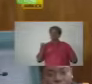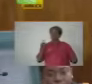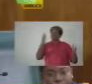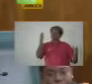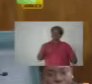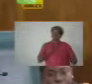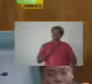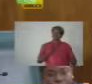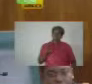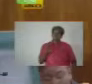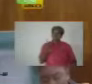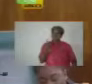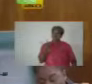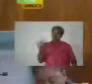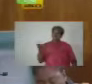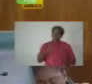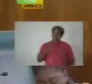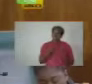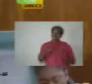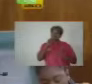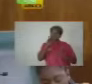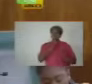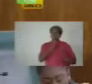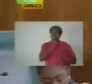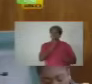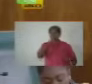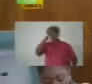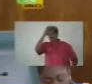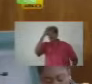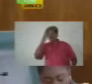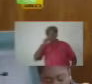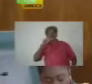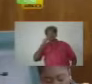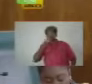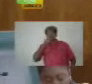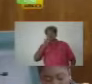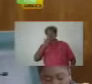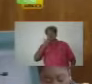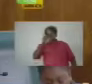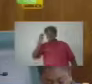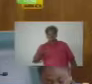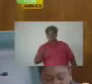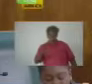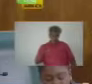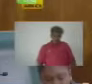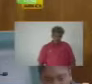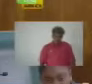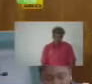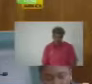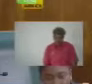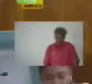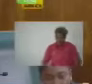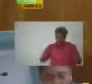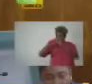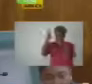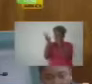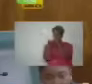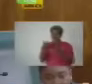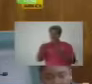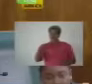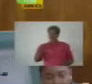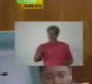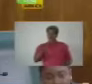Senator Webby, that the Jamaica single parent experience is 47%. The world average